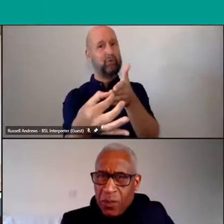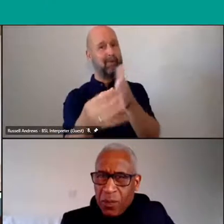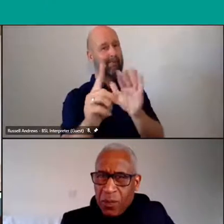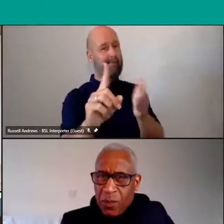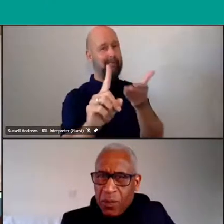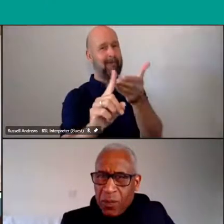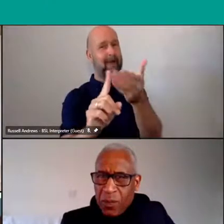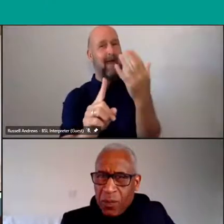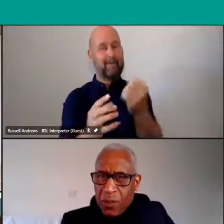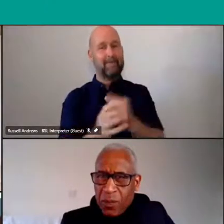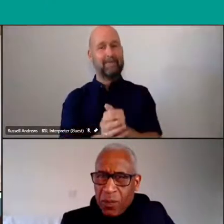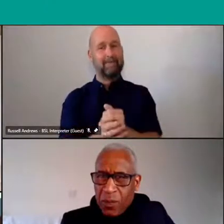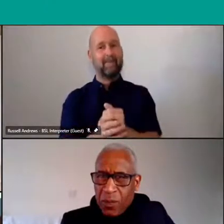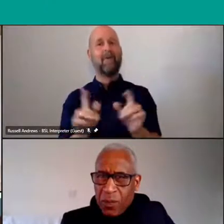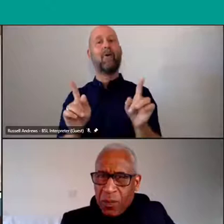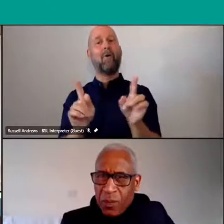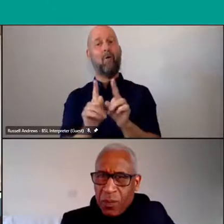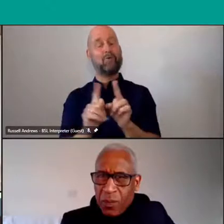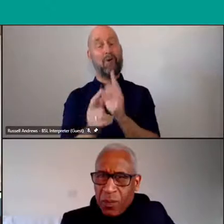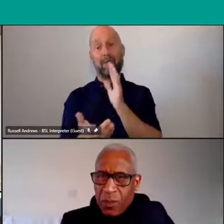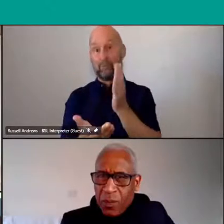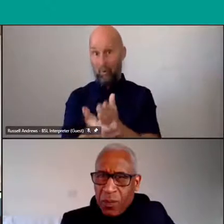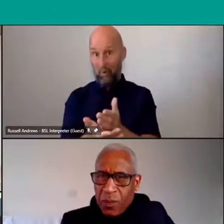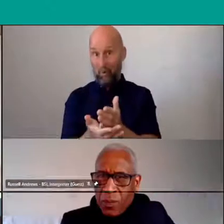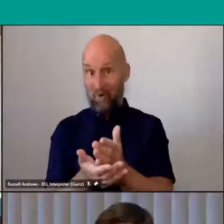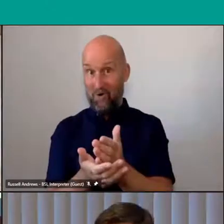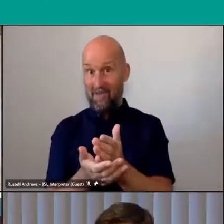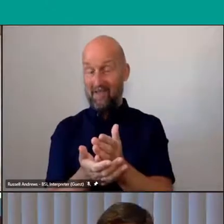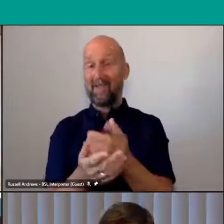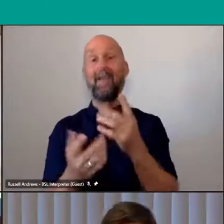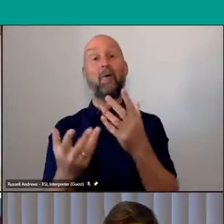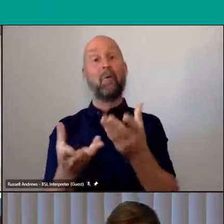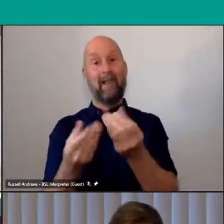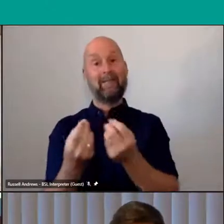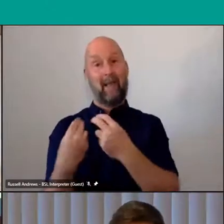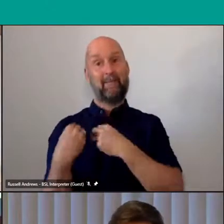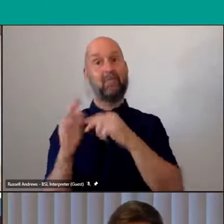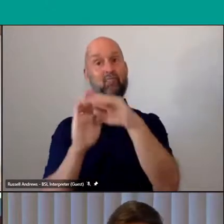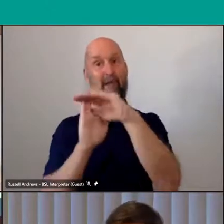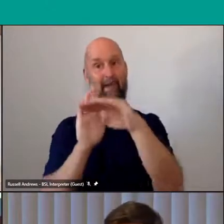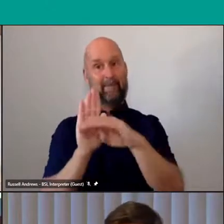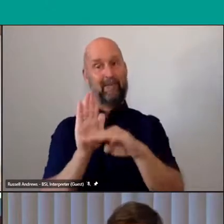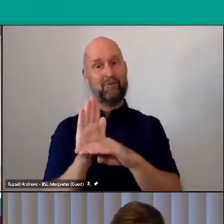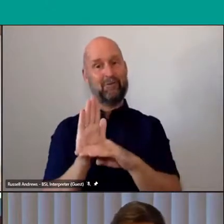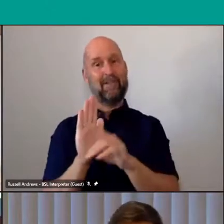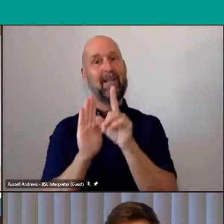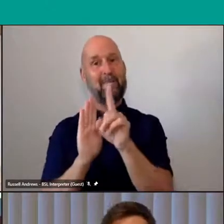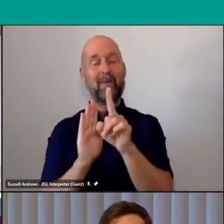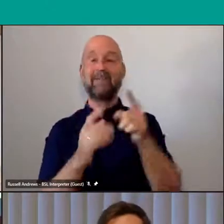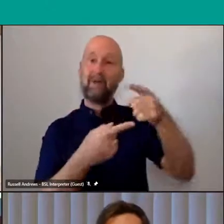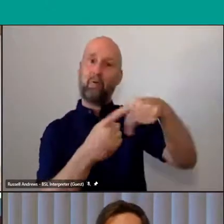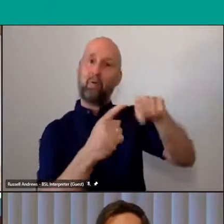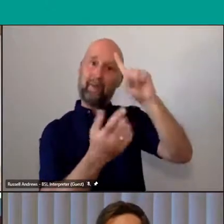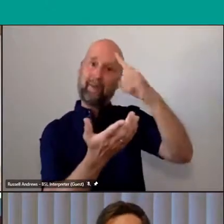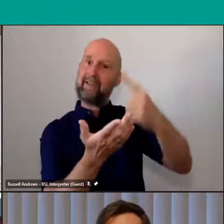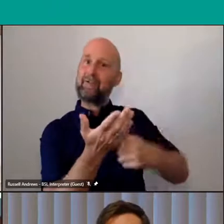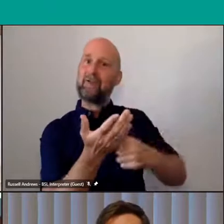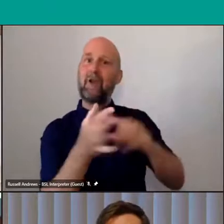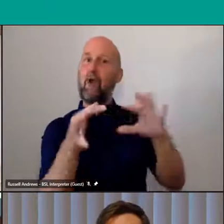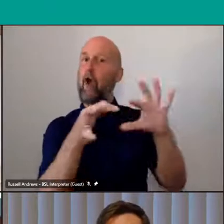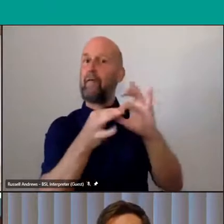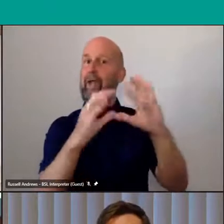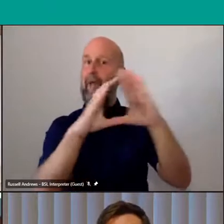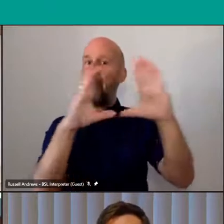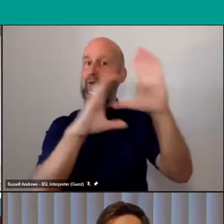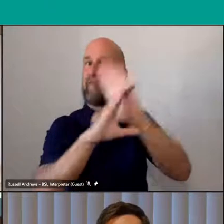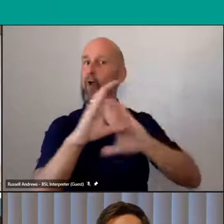course, we will, I'm sure, be taking on board your recommendations, although that will be the decision of the combined authority